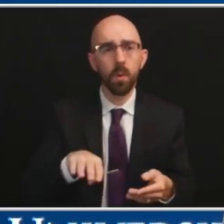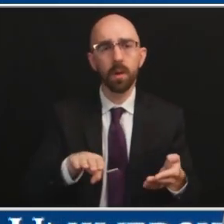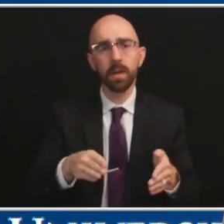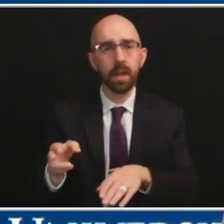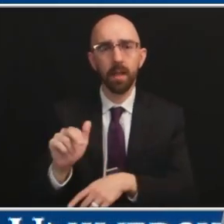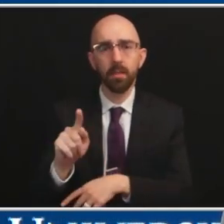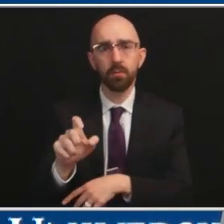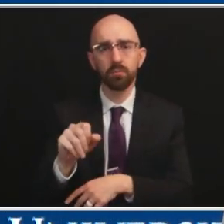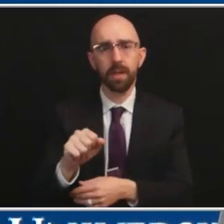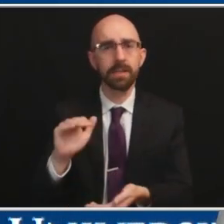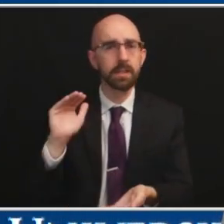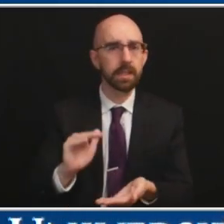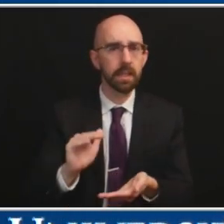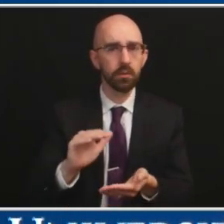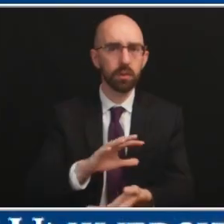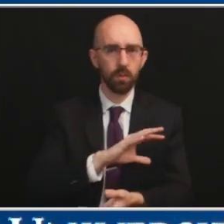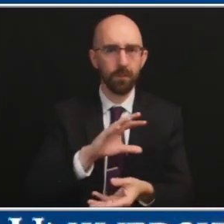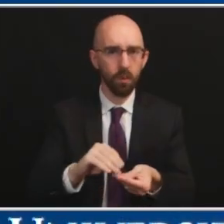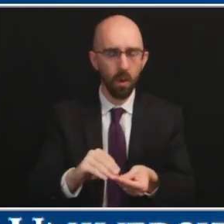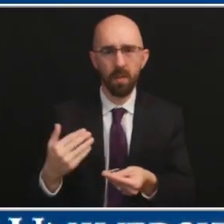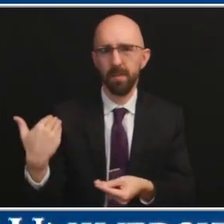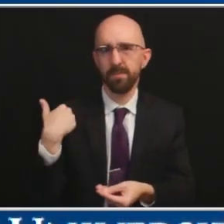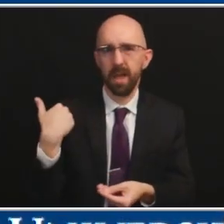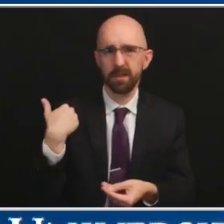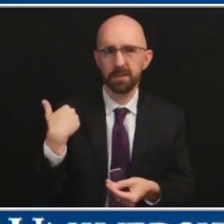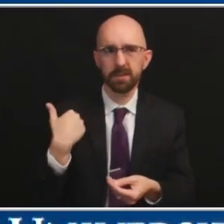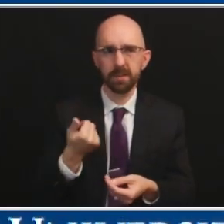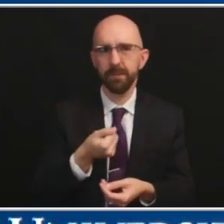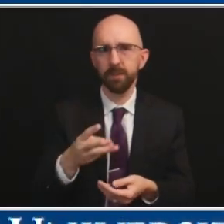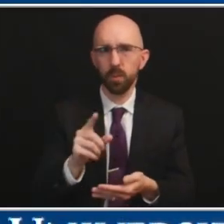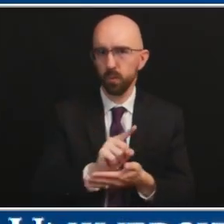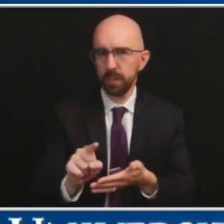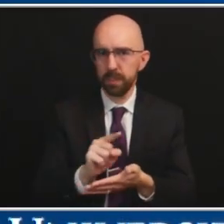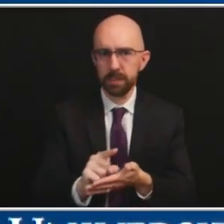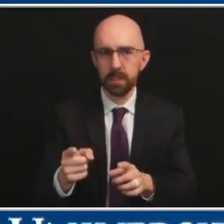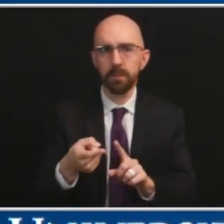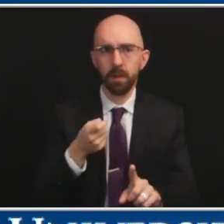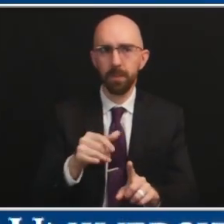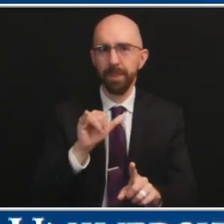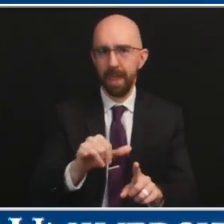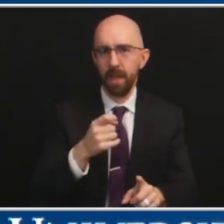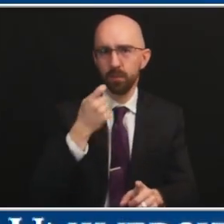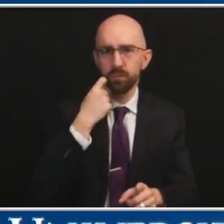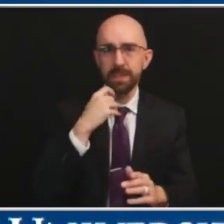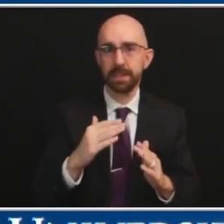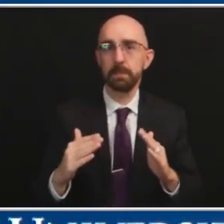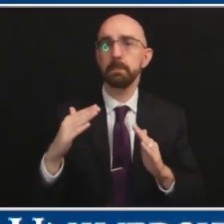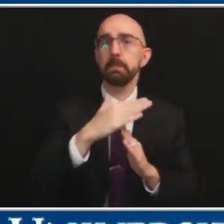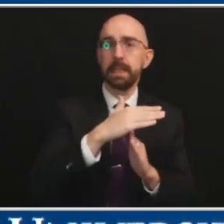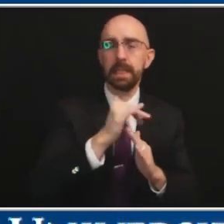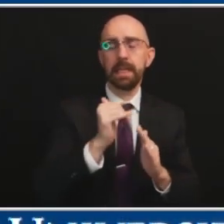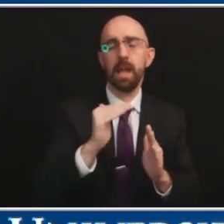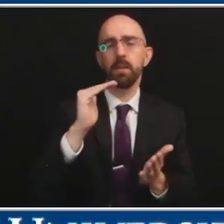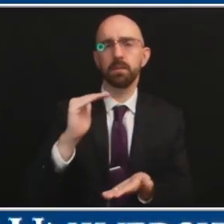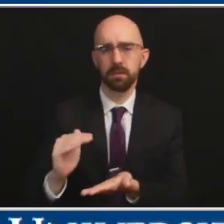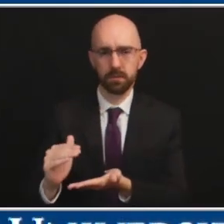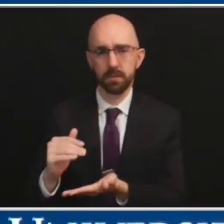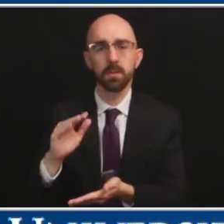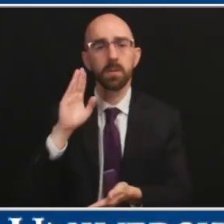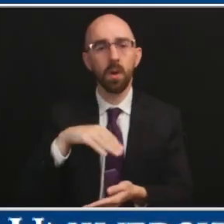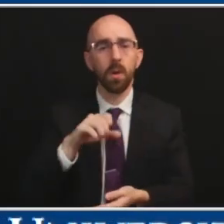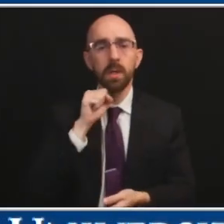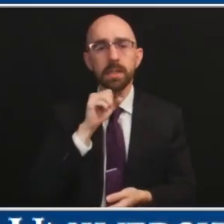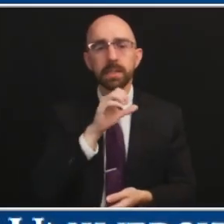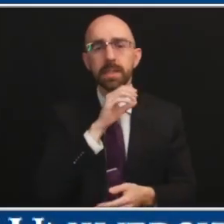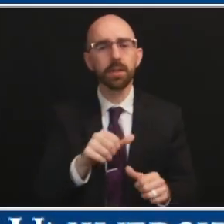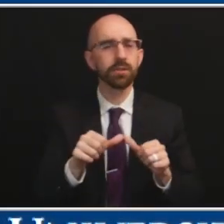decreased overall the past couple weeks from that recent peak, but we know that our seniors continue to remain